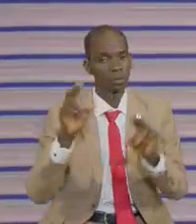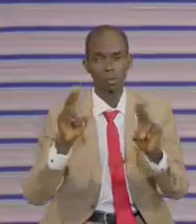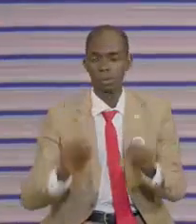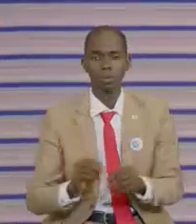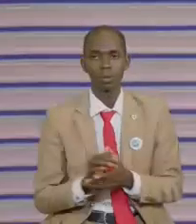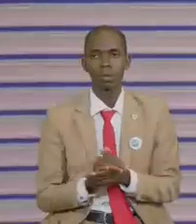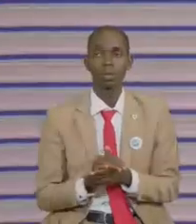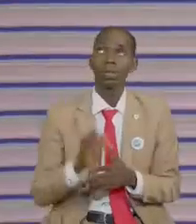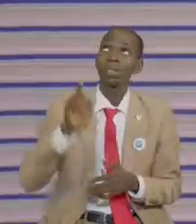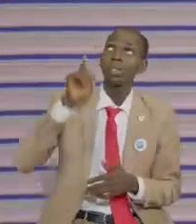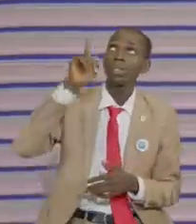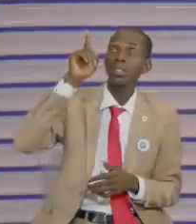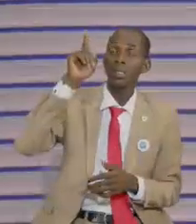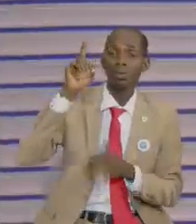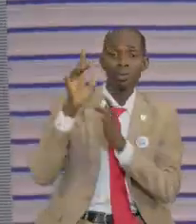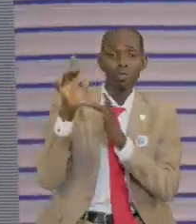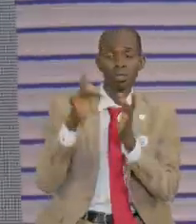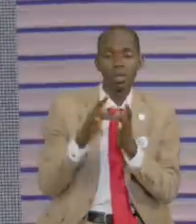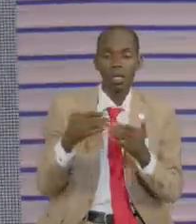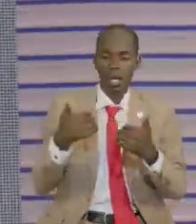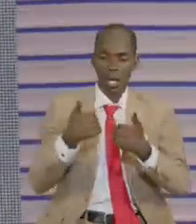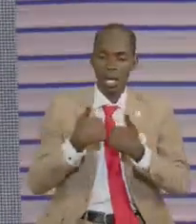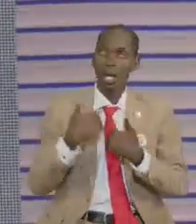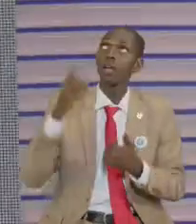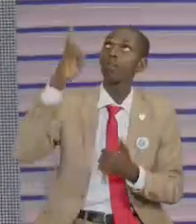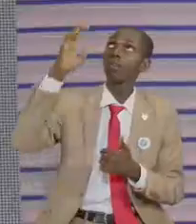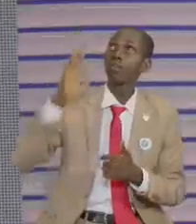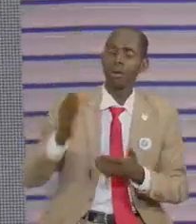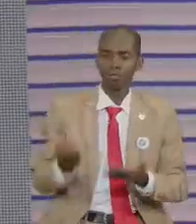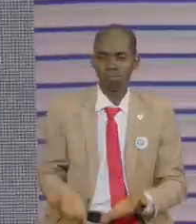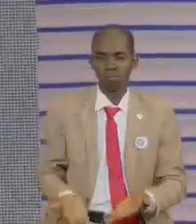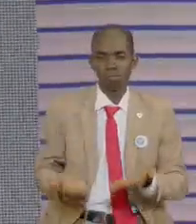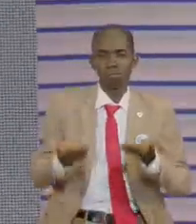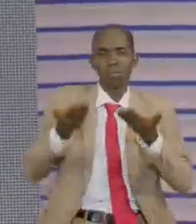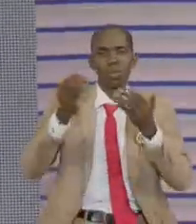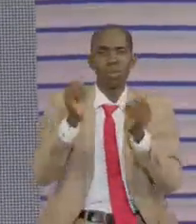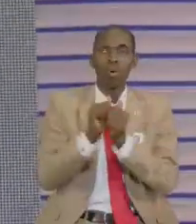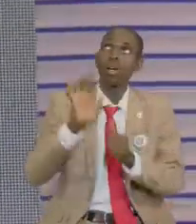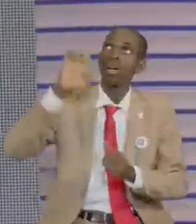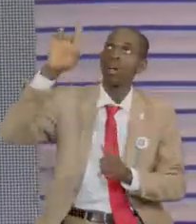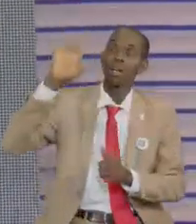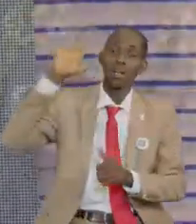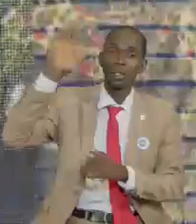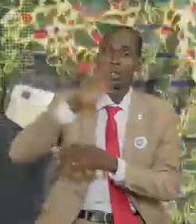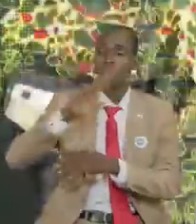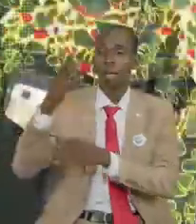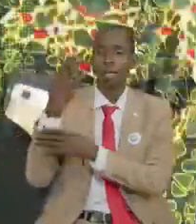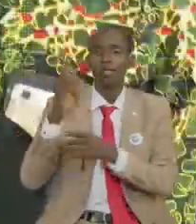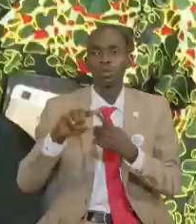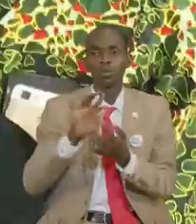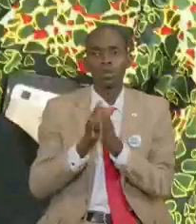Him as God exalted with his right hand to be a prince and a savior.